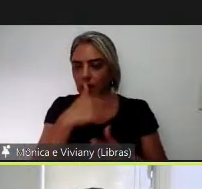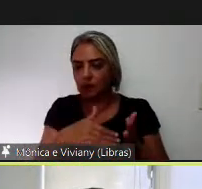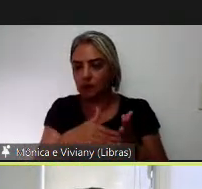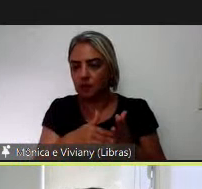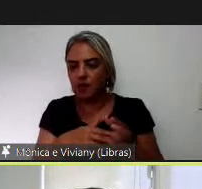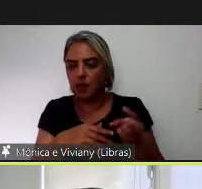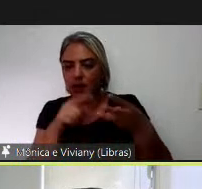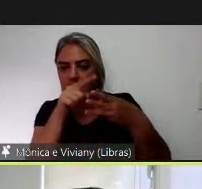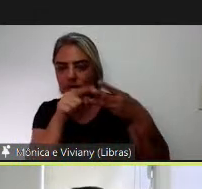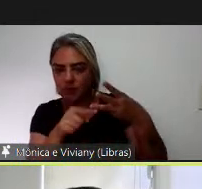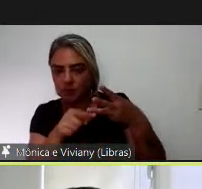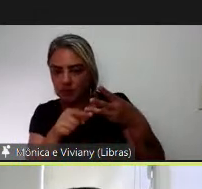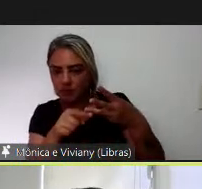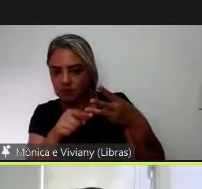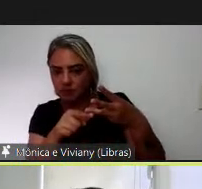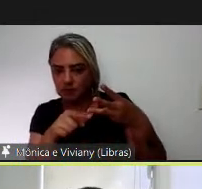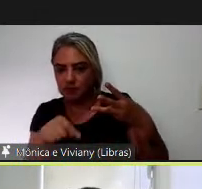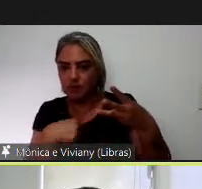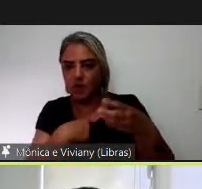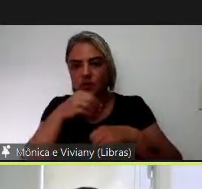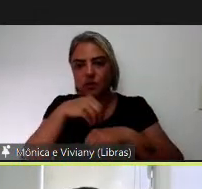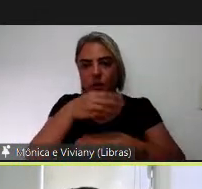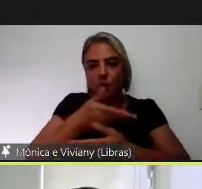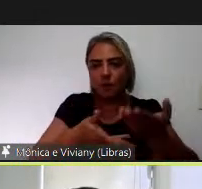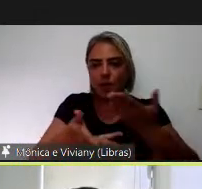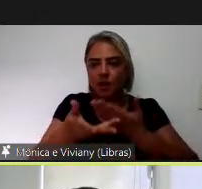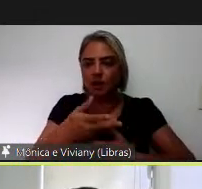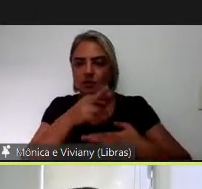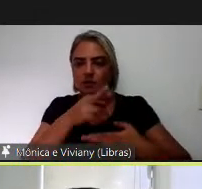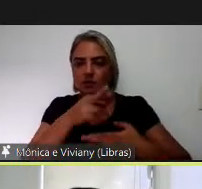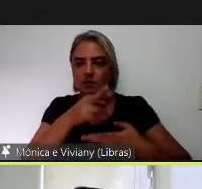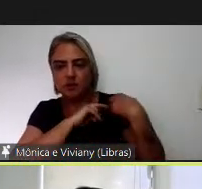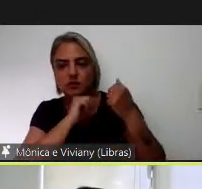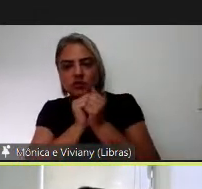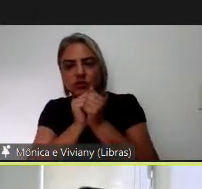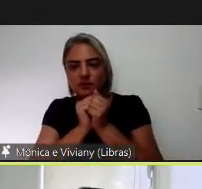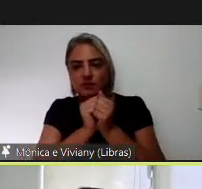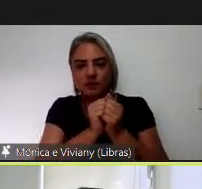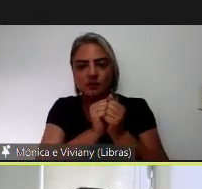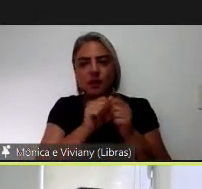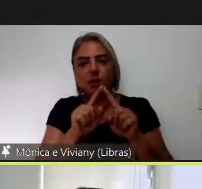national system, is with 3